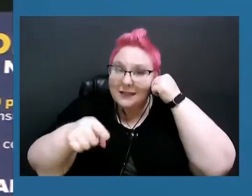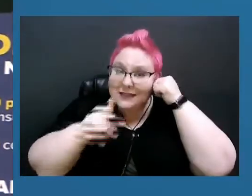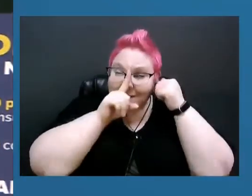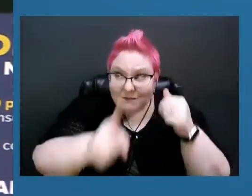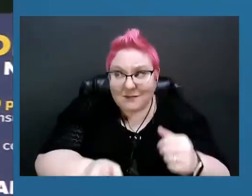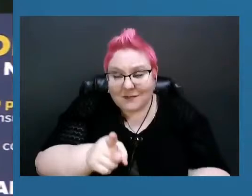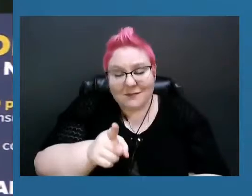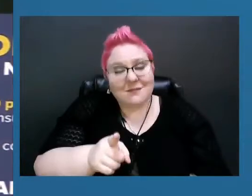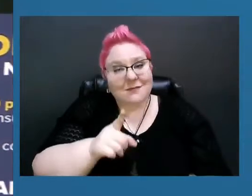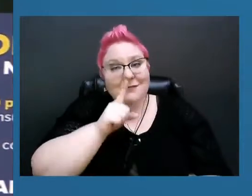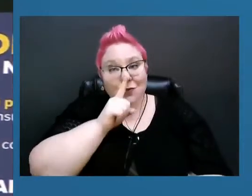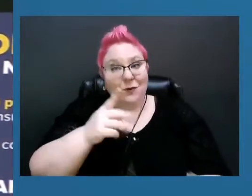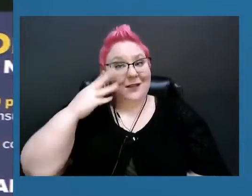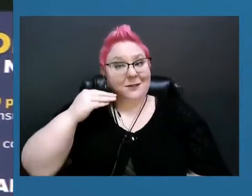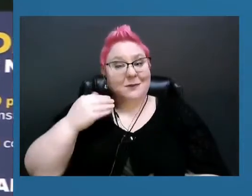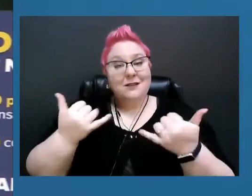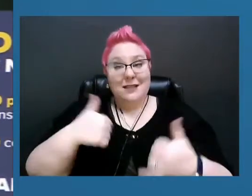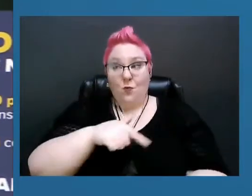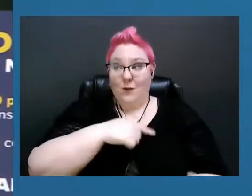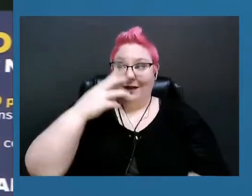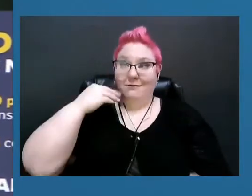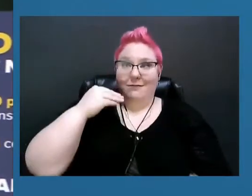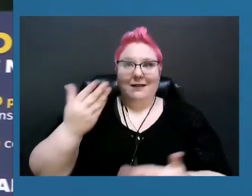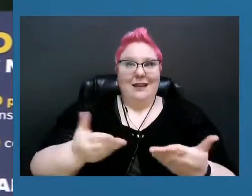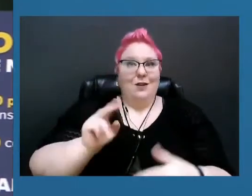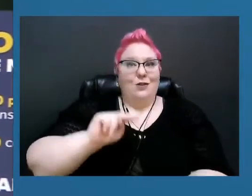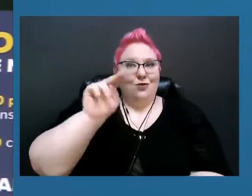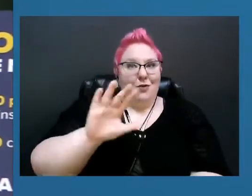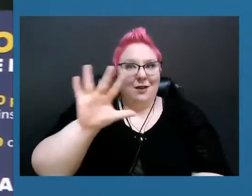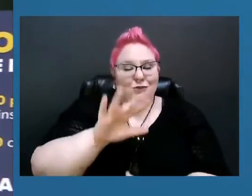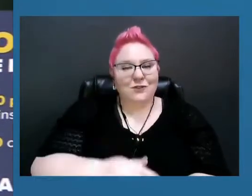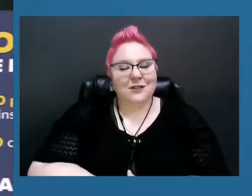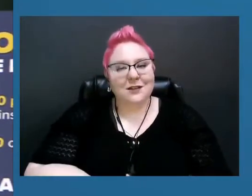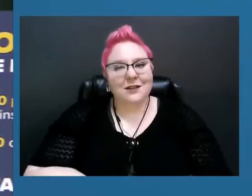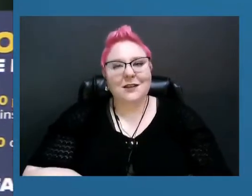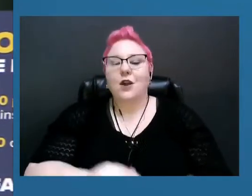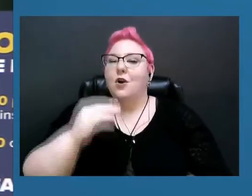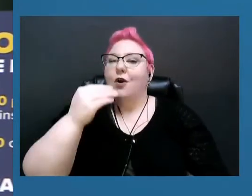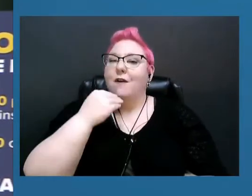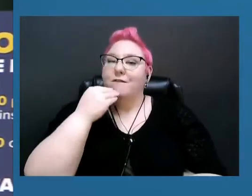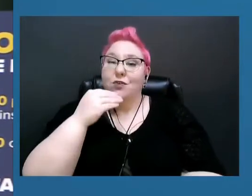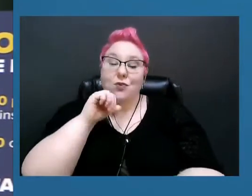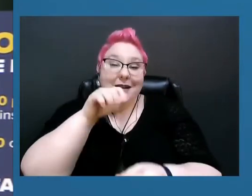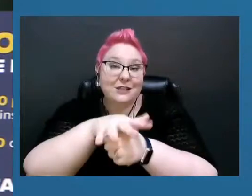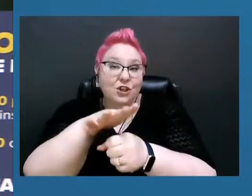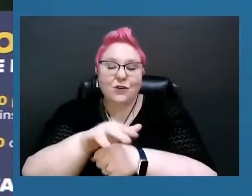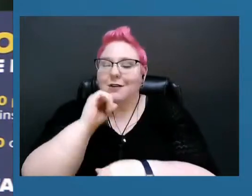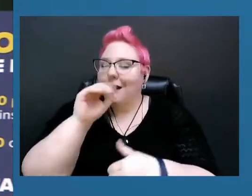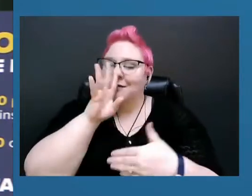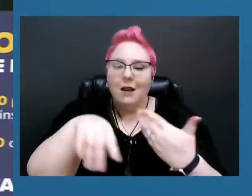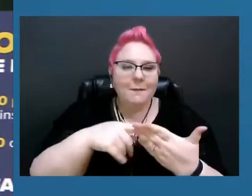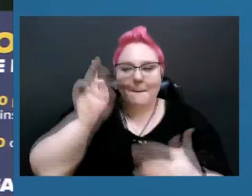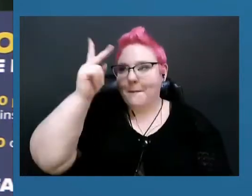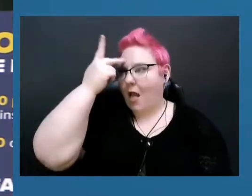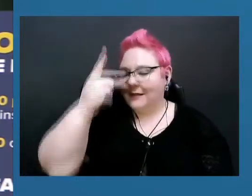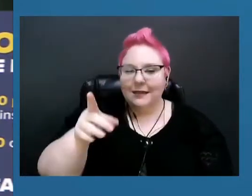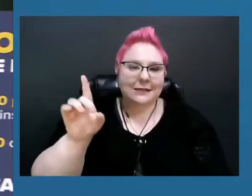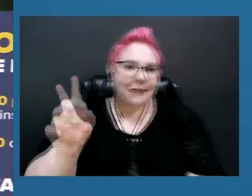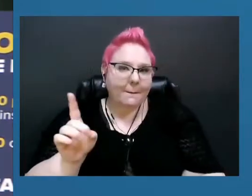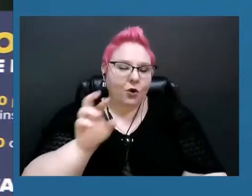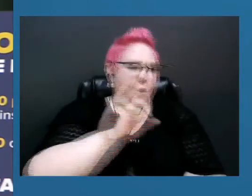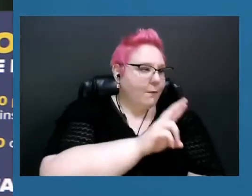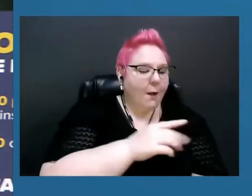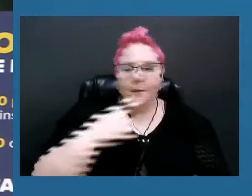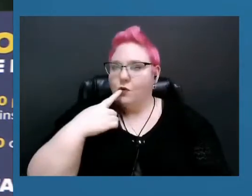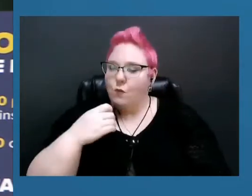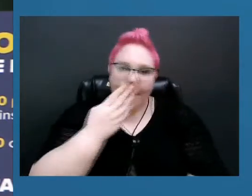that we're facing in the North Country. When we talk about food insecurity, we're not talking about politics, we're not talking about Democrat or Republican or red or